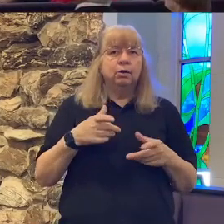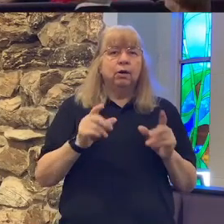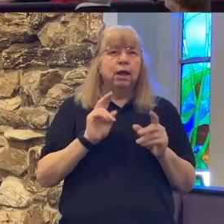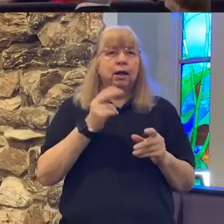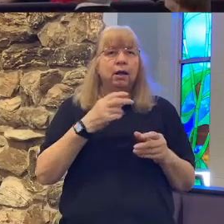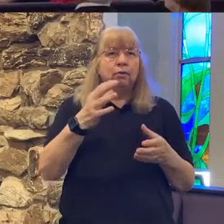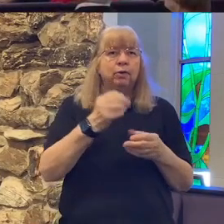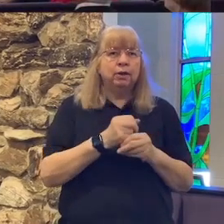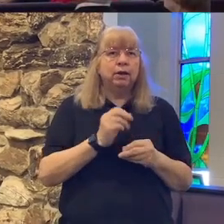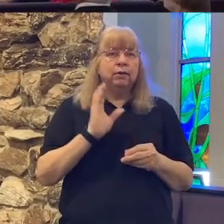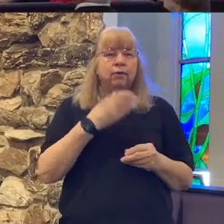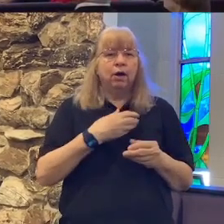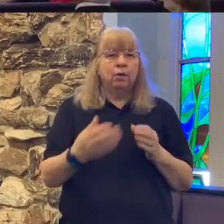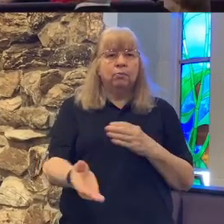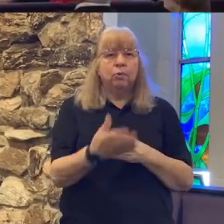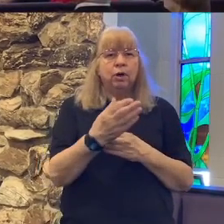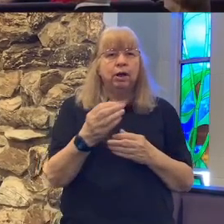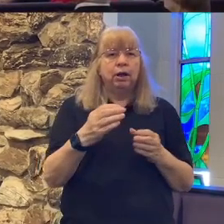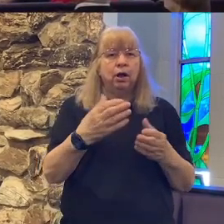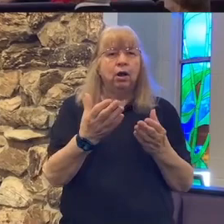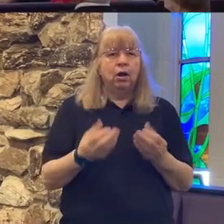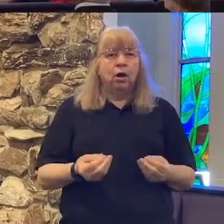receive our morning offering.